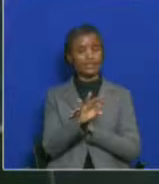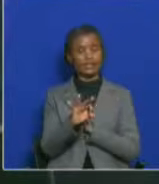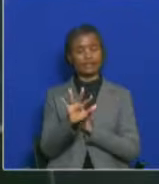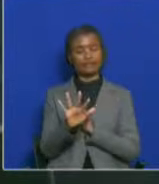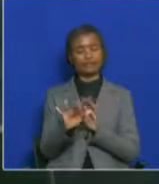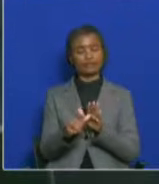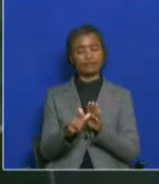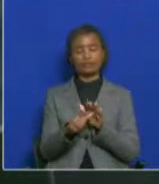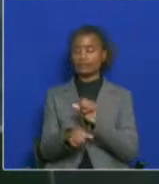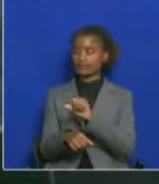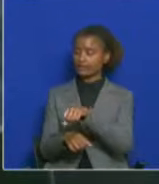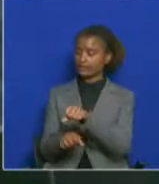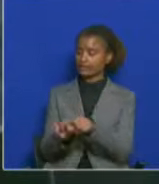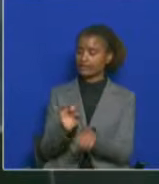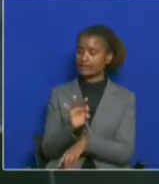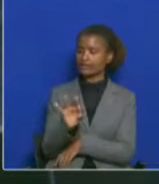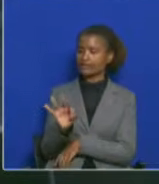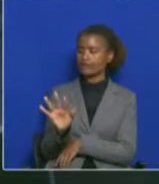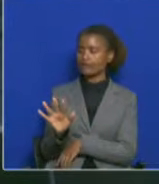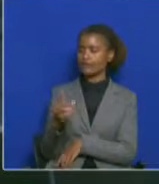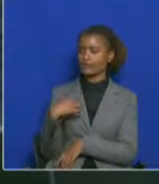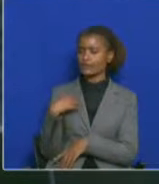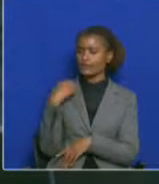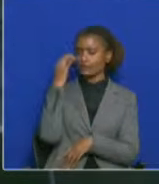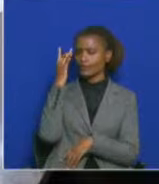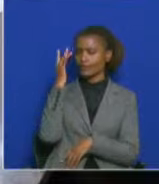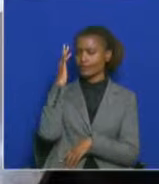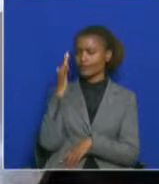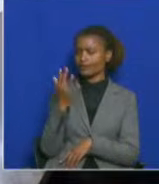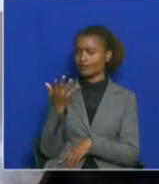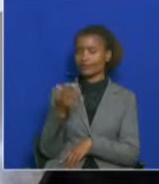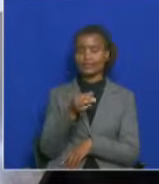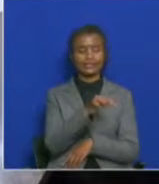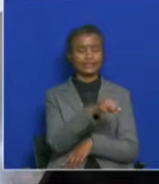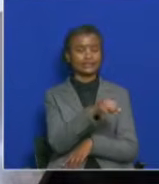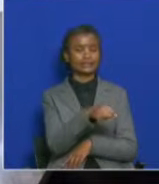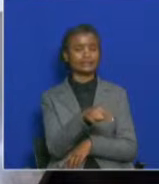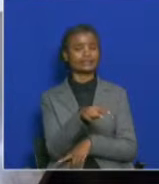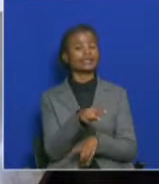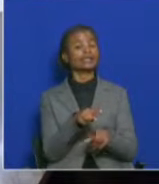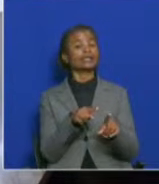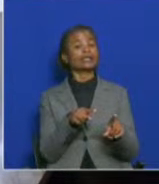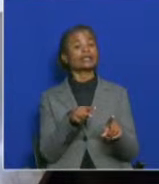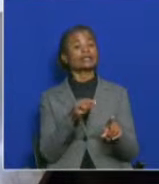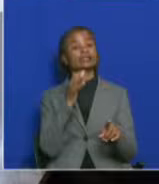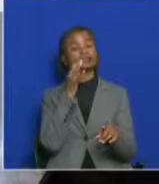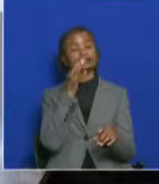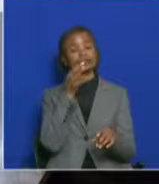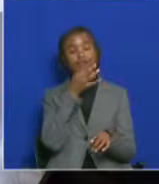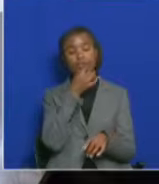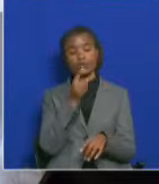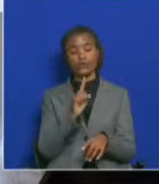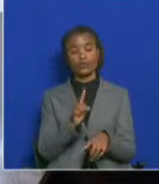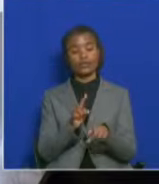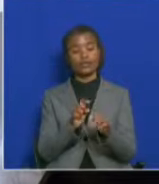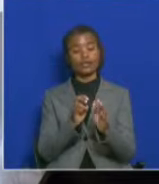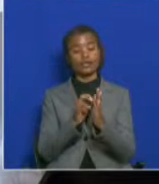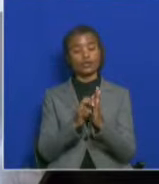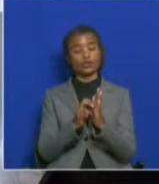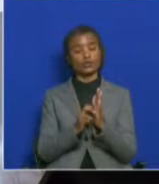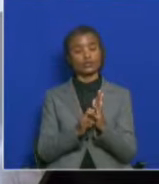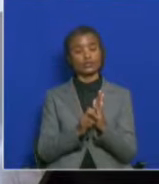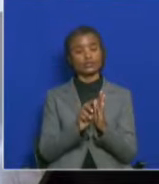was wondering. Yes, it's with reference to, what it says is with reference to the activation of the rules engine in terms of the master